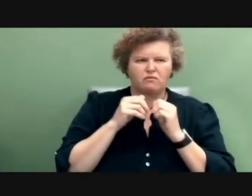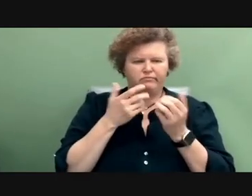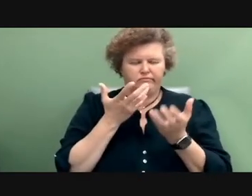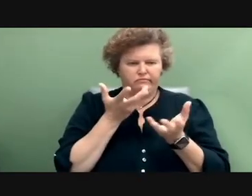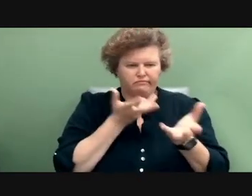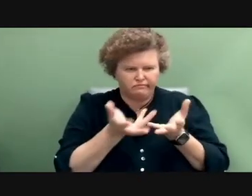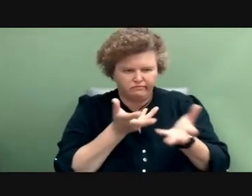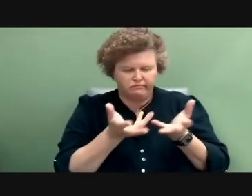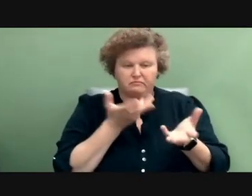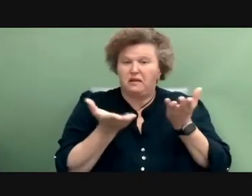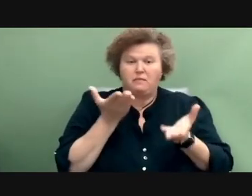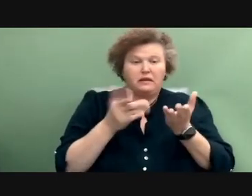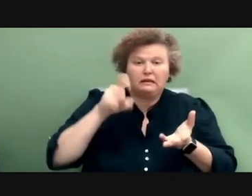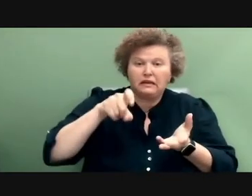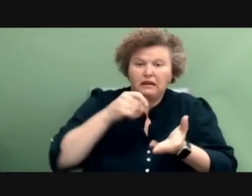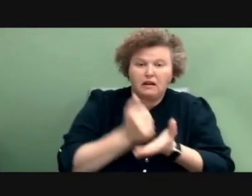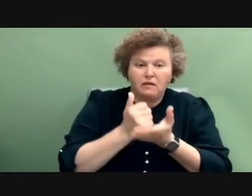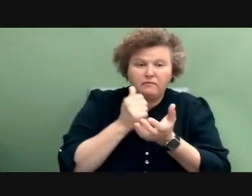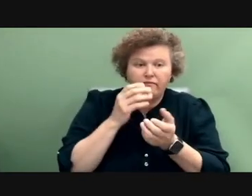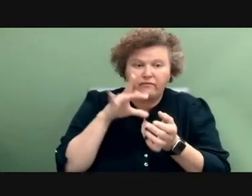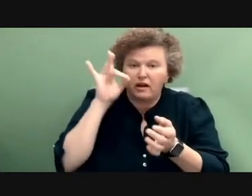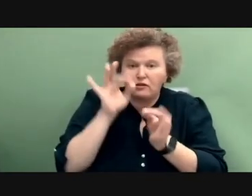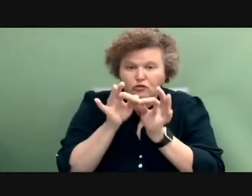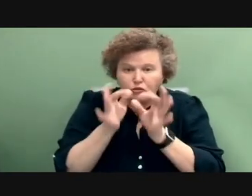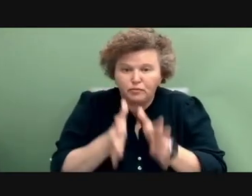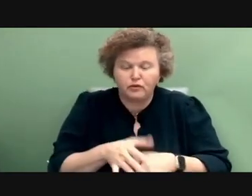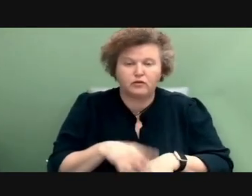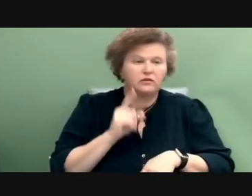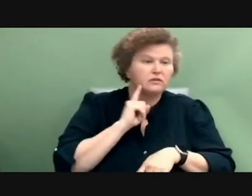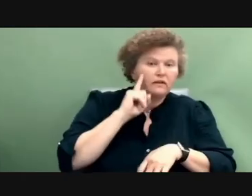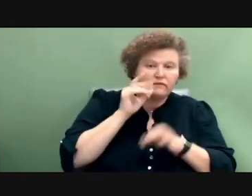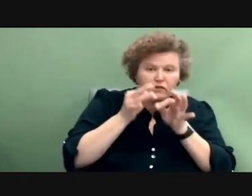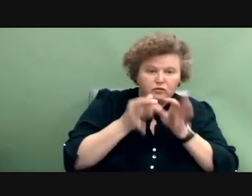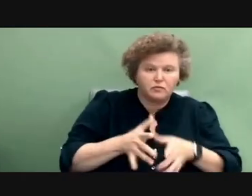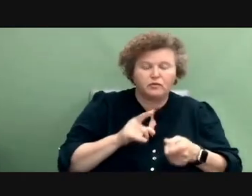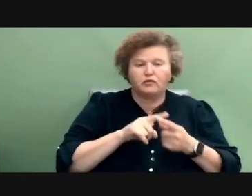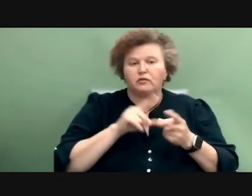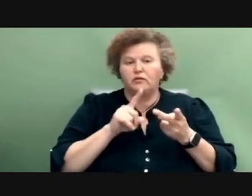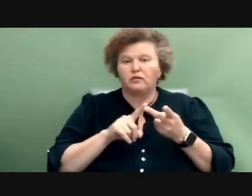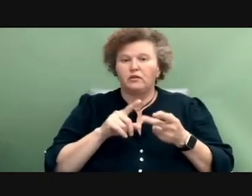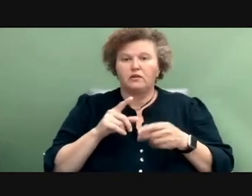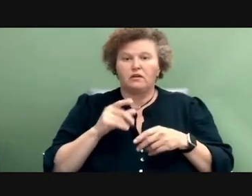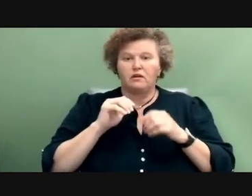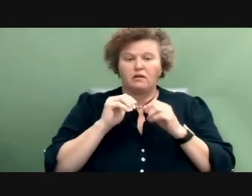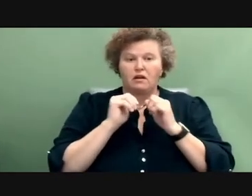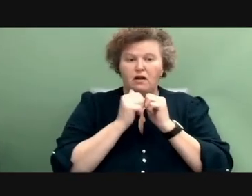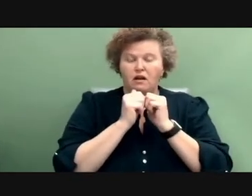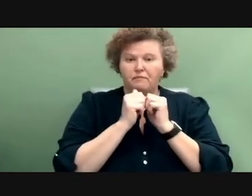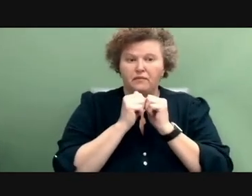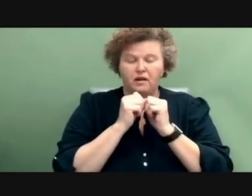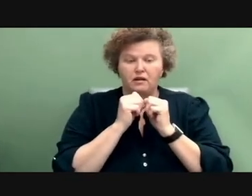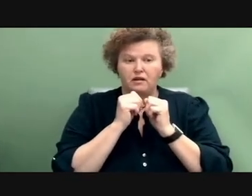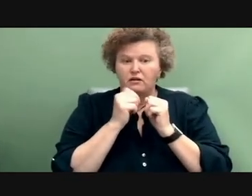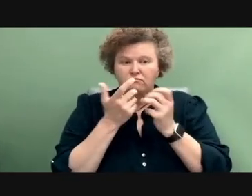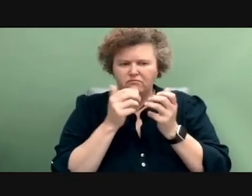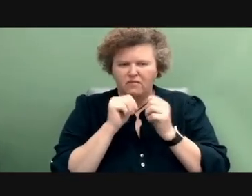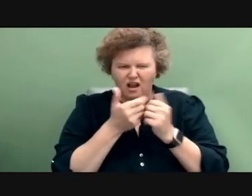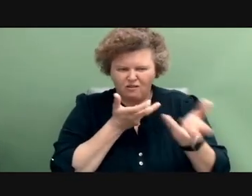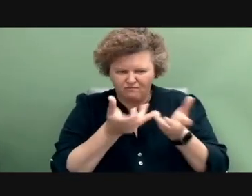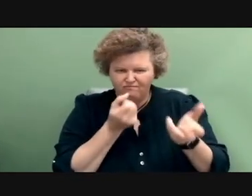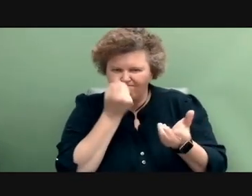And if you have any more questions as far as how to help or find an interpreter, deaf interpreter is in